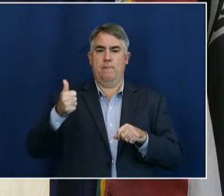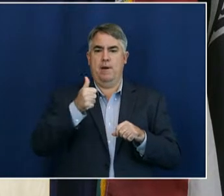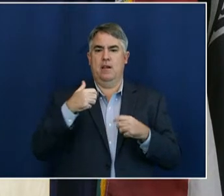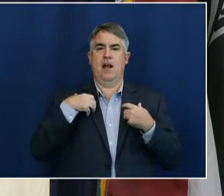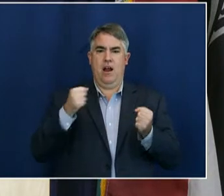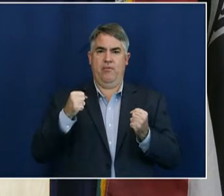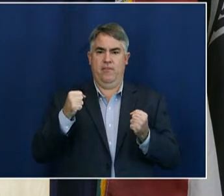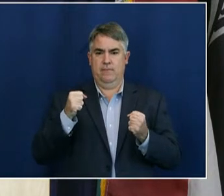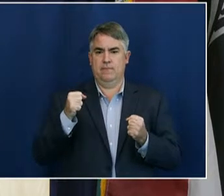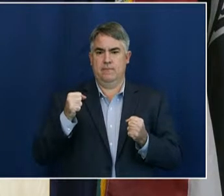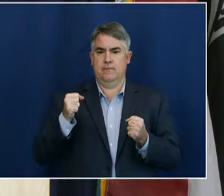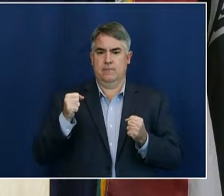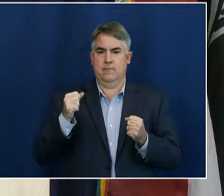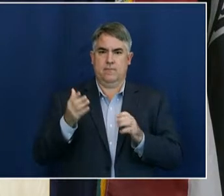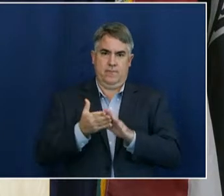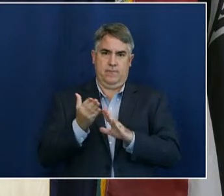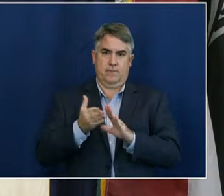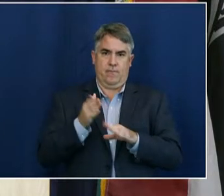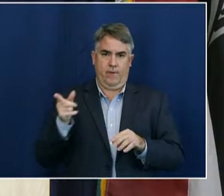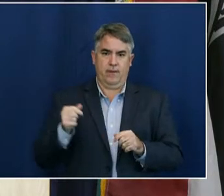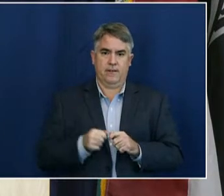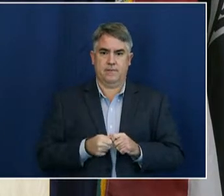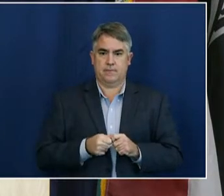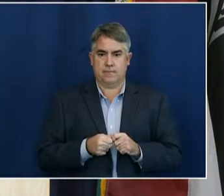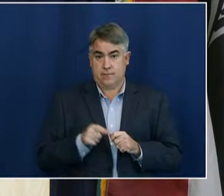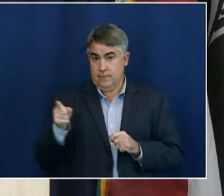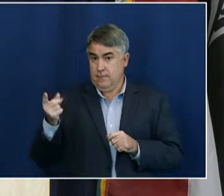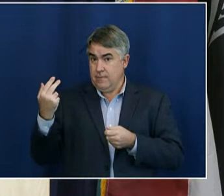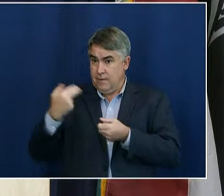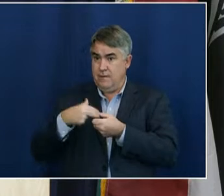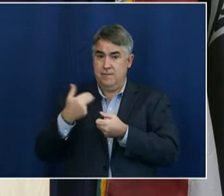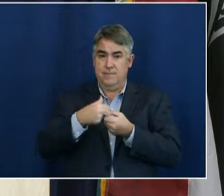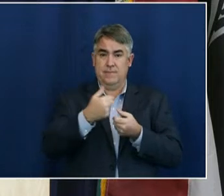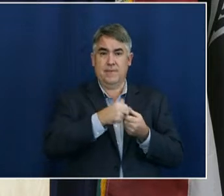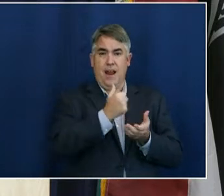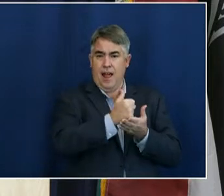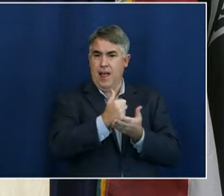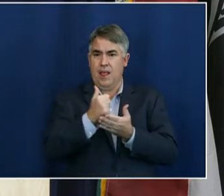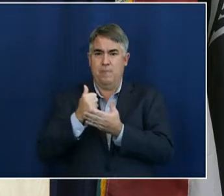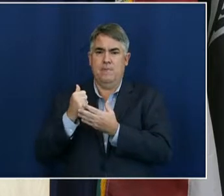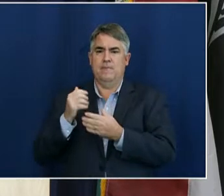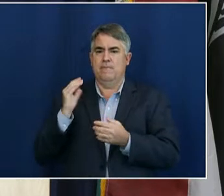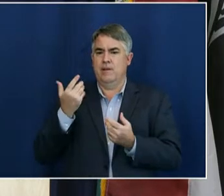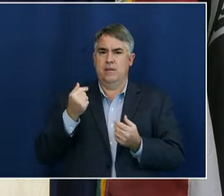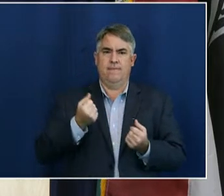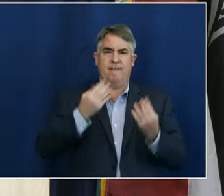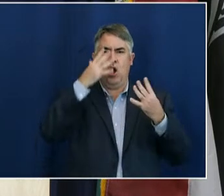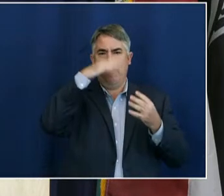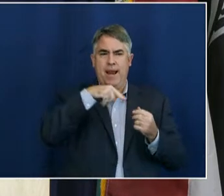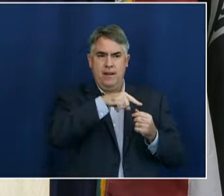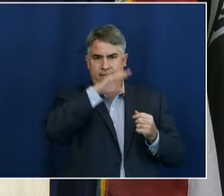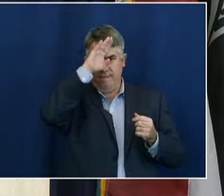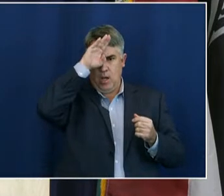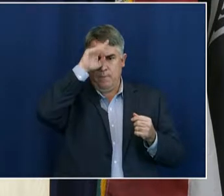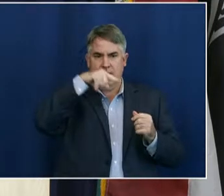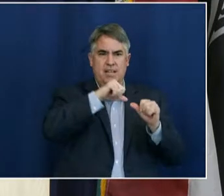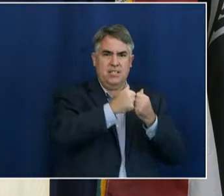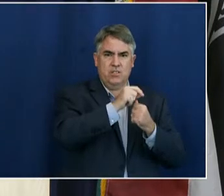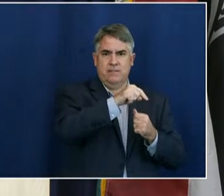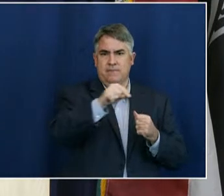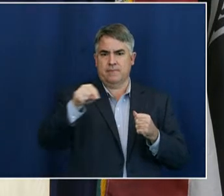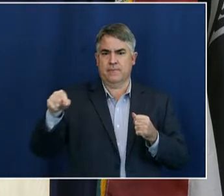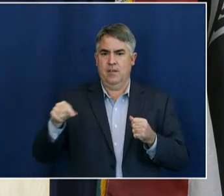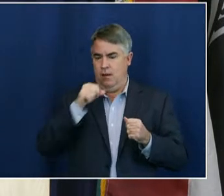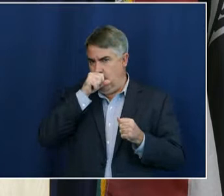in San Diego County. They have come on board and will be helping and assist our fire agencies and Champions for Health in increasing the